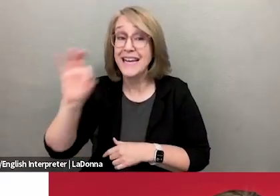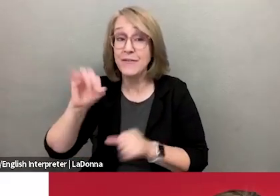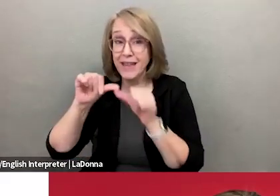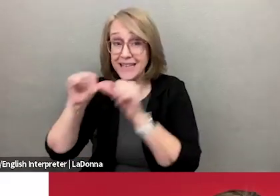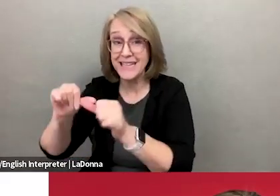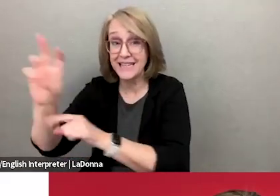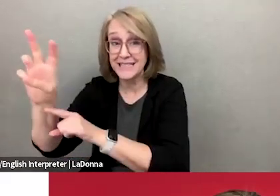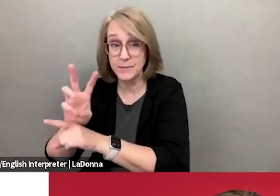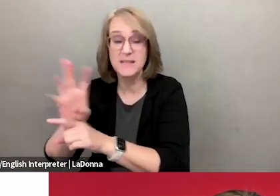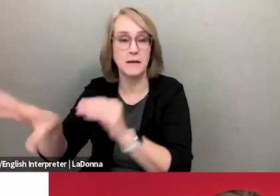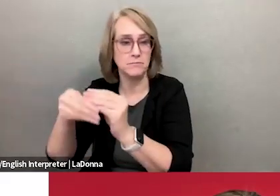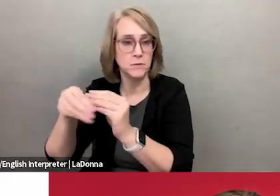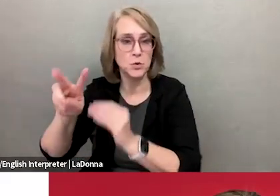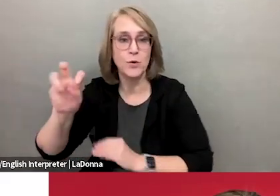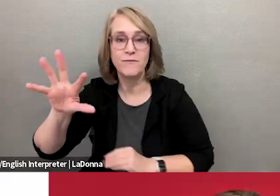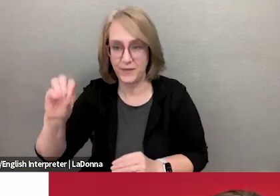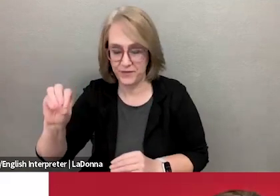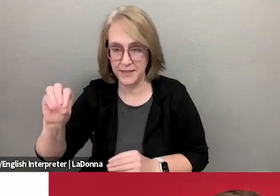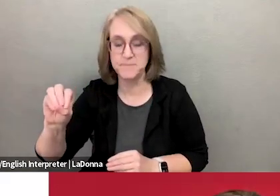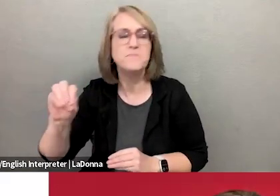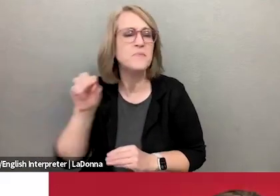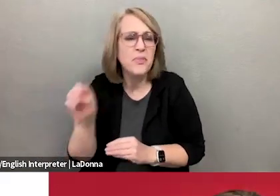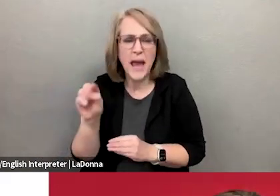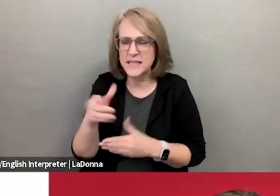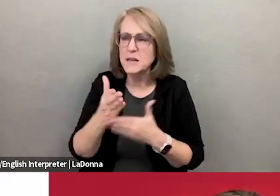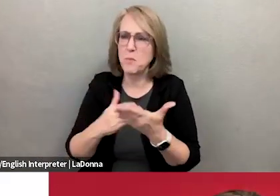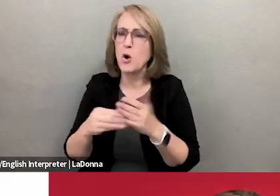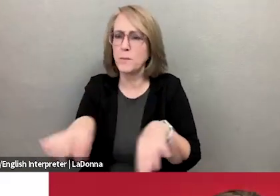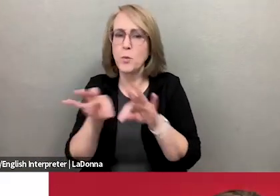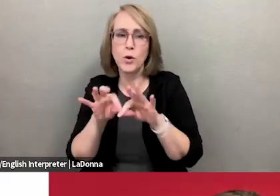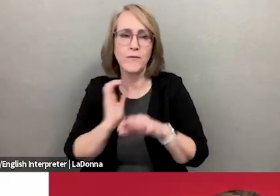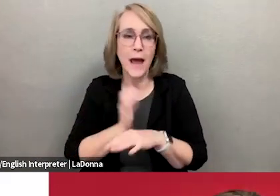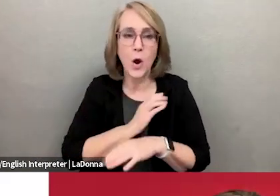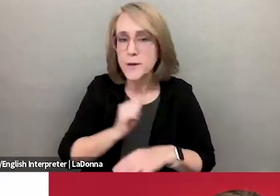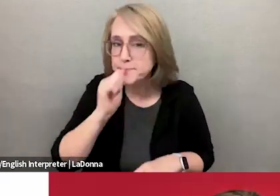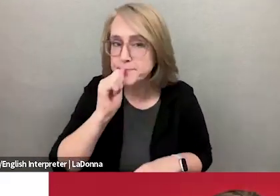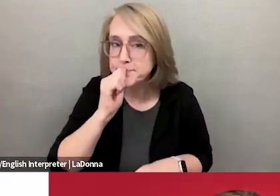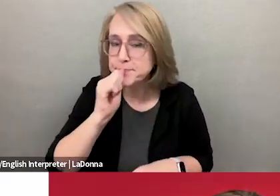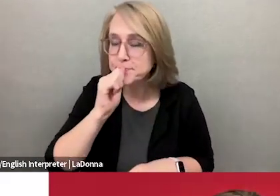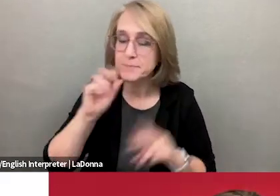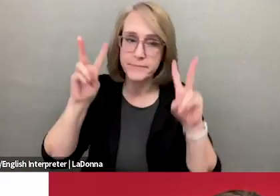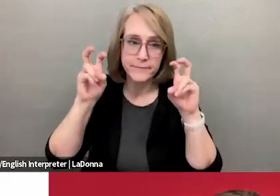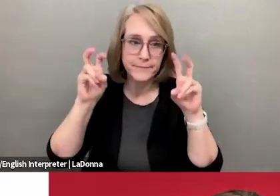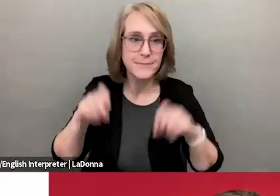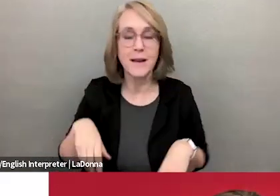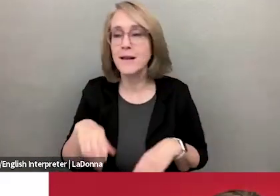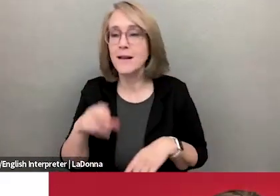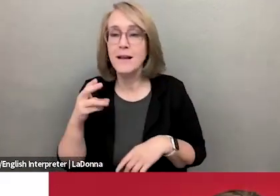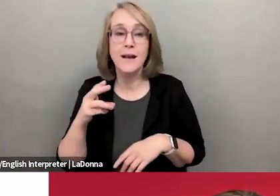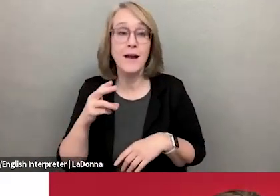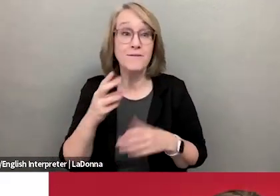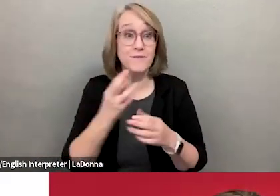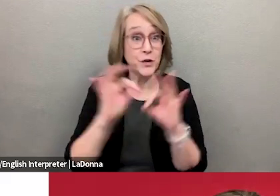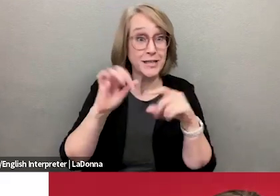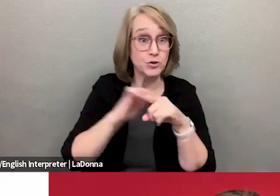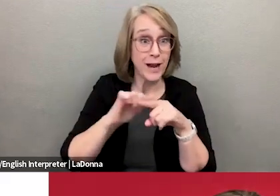is it's been an important kind of part of our secret sauce, free training and receiving incentives that